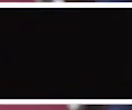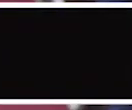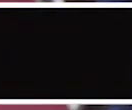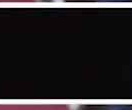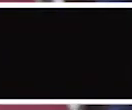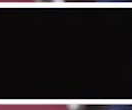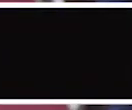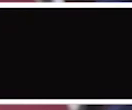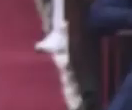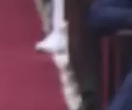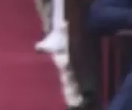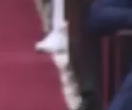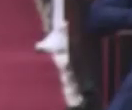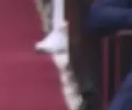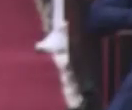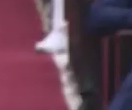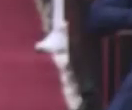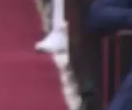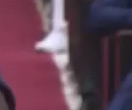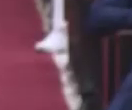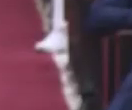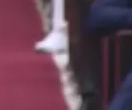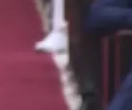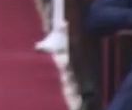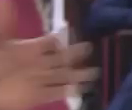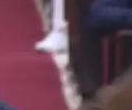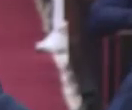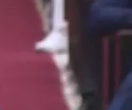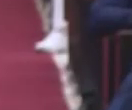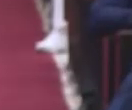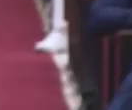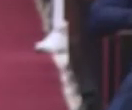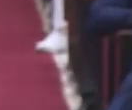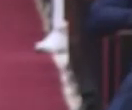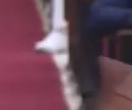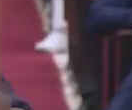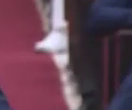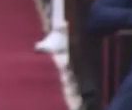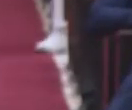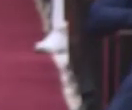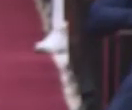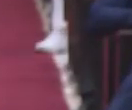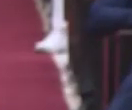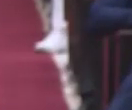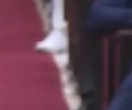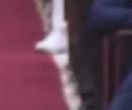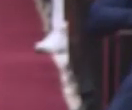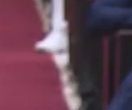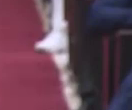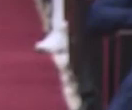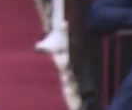your fruit will abide. Then whatsoever